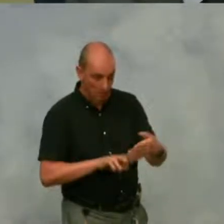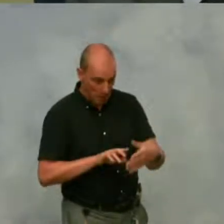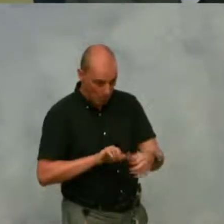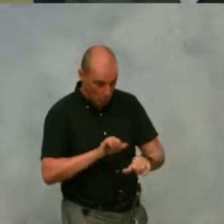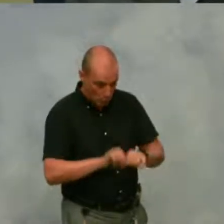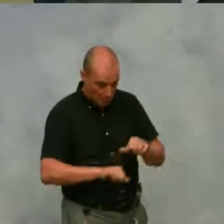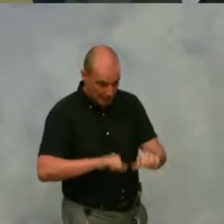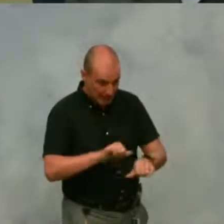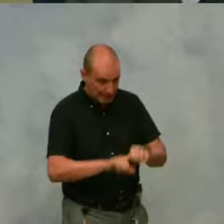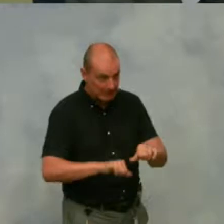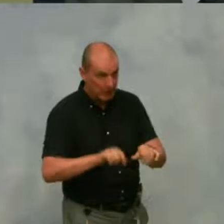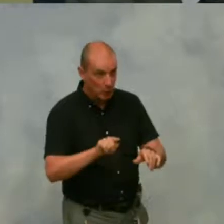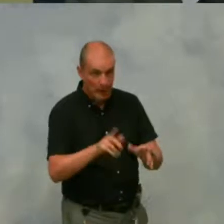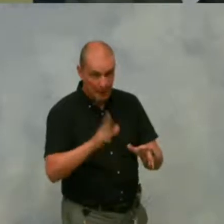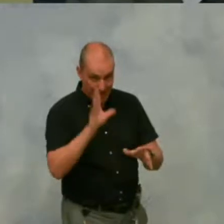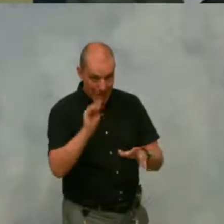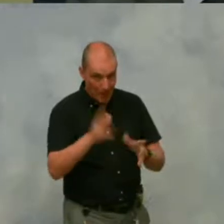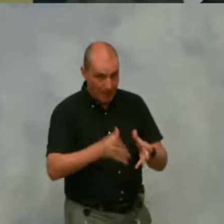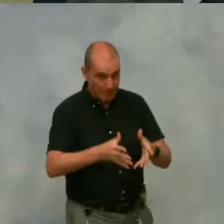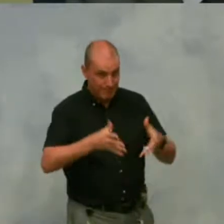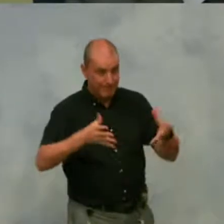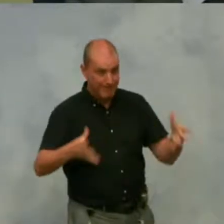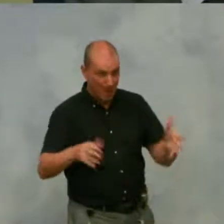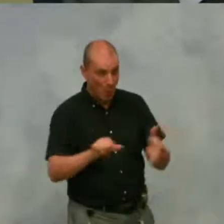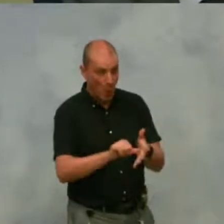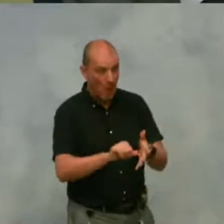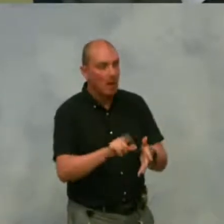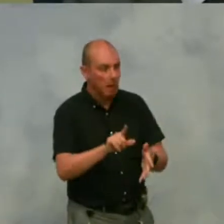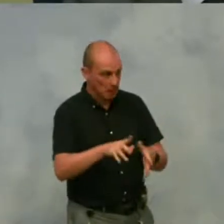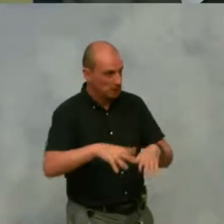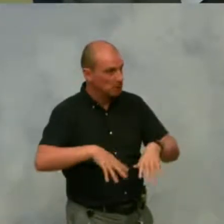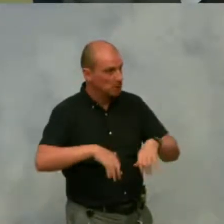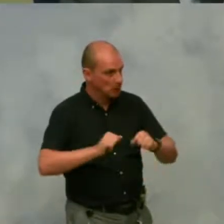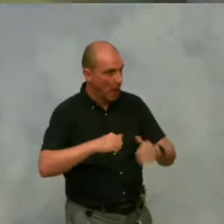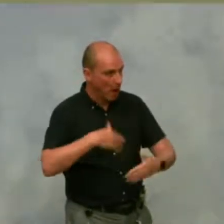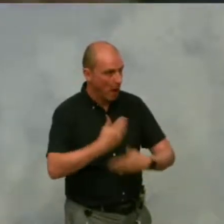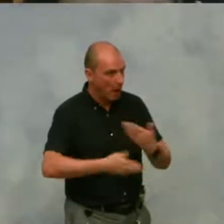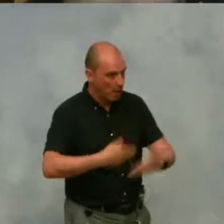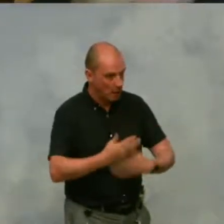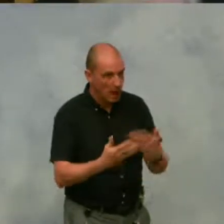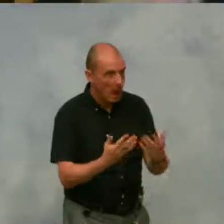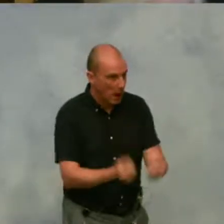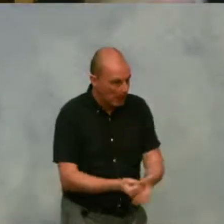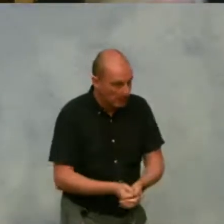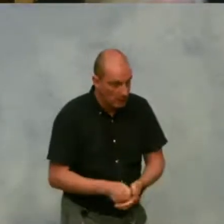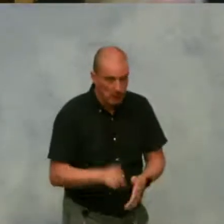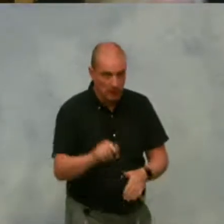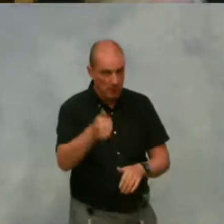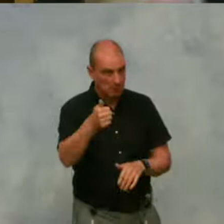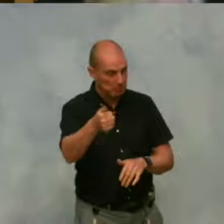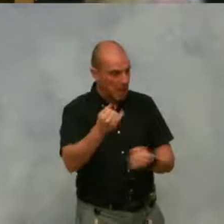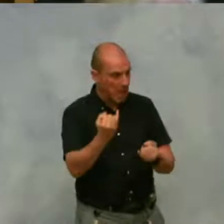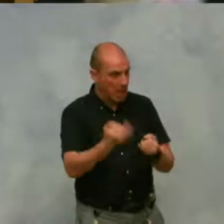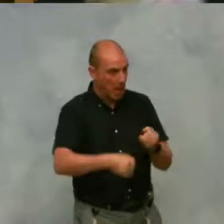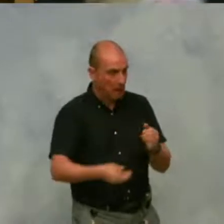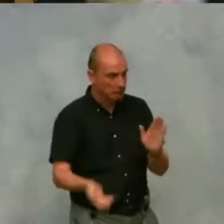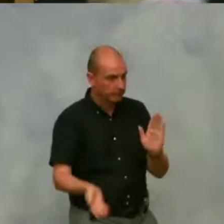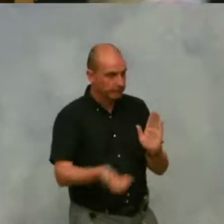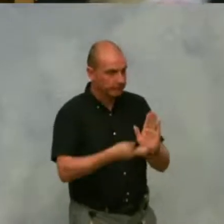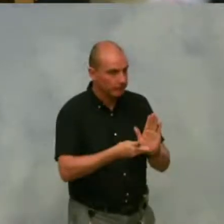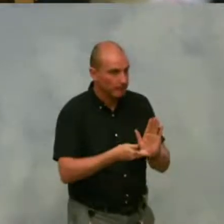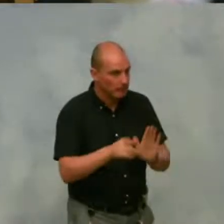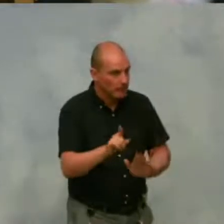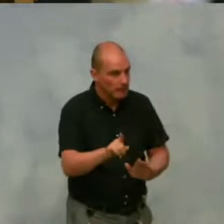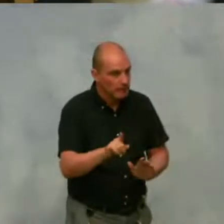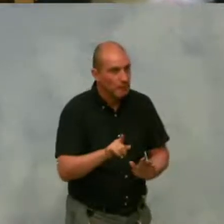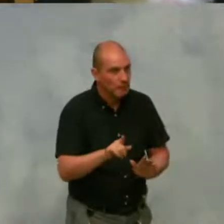all well underway. Excellent. Last but not least, I'm aware that the